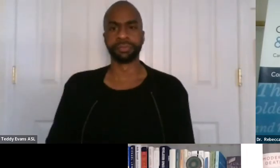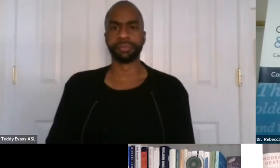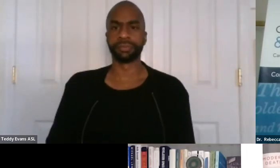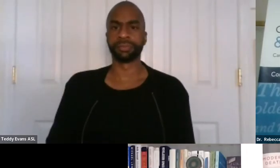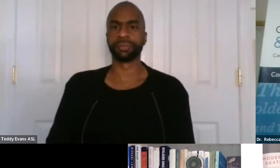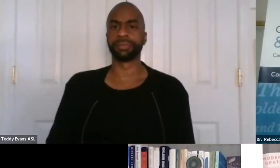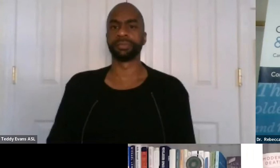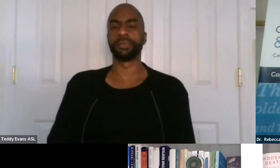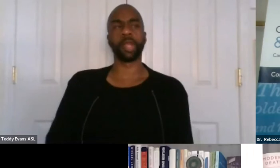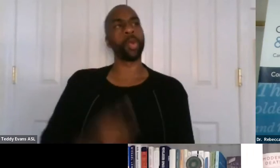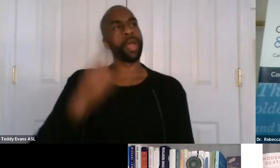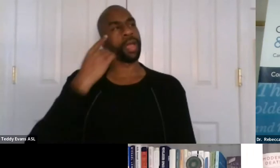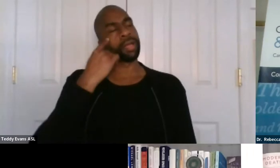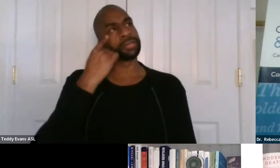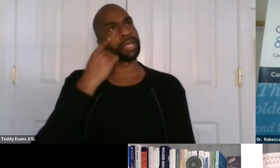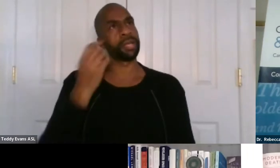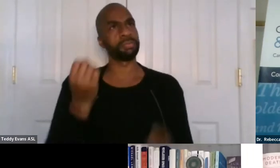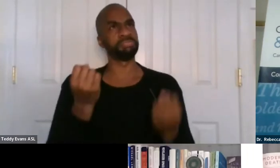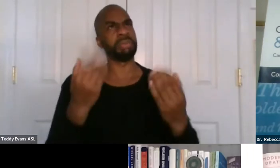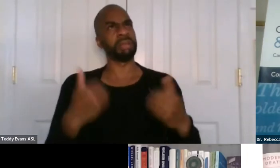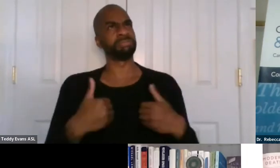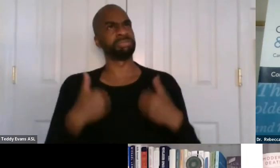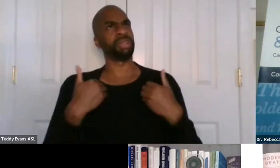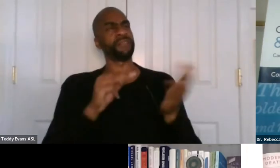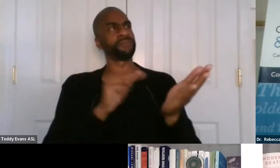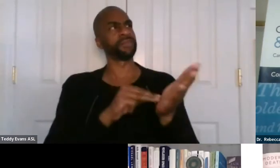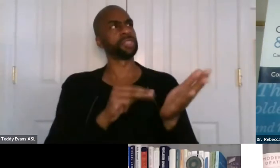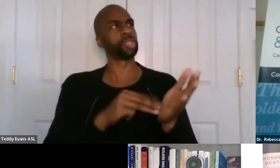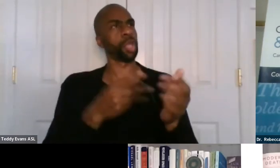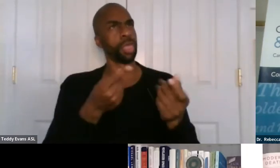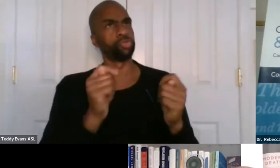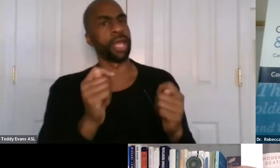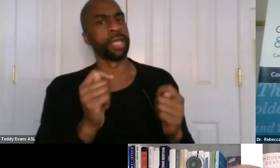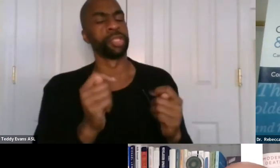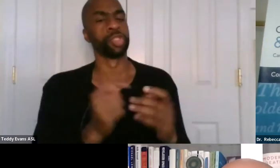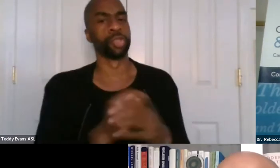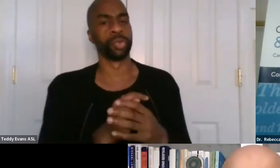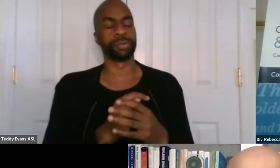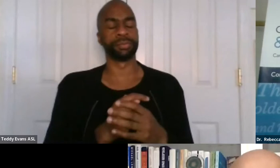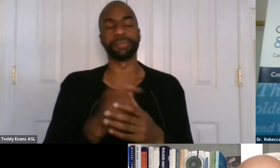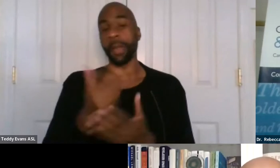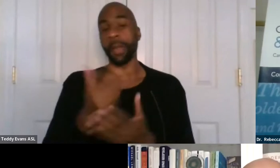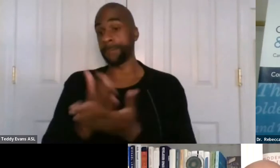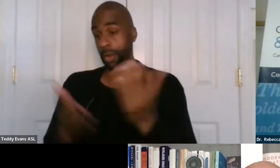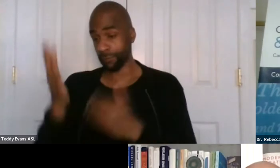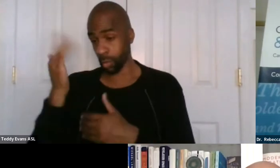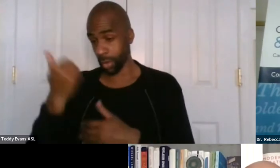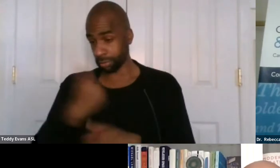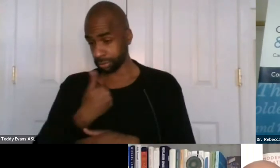young physicians are coming out and are looking at, part of why I wrote this book as well was because I saw